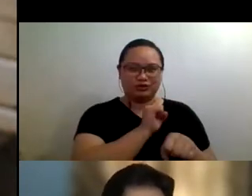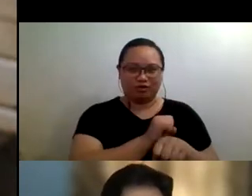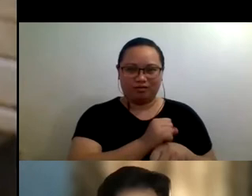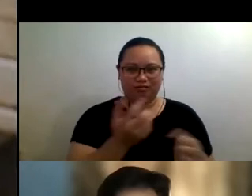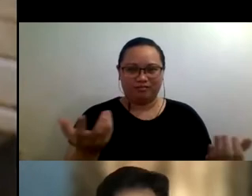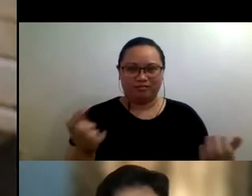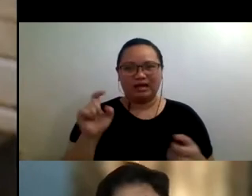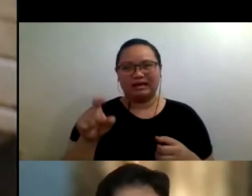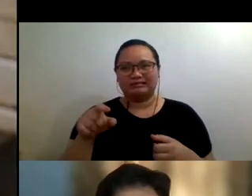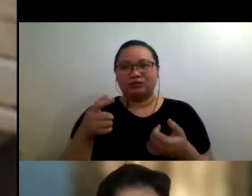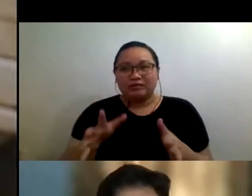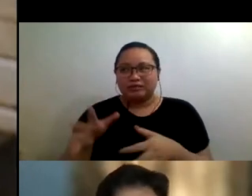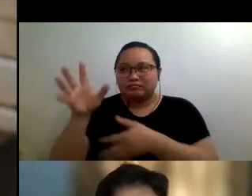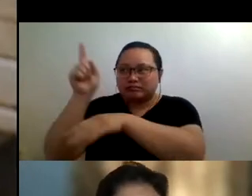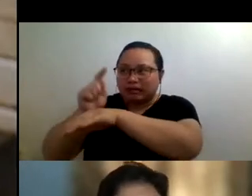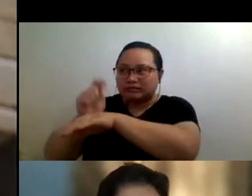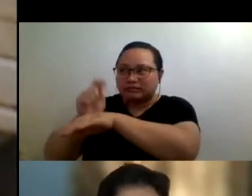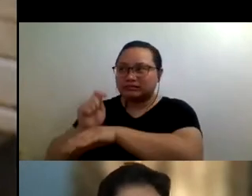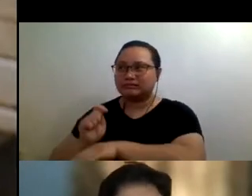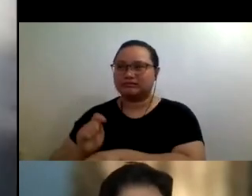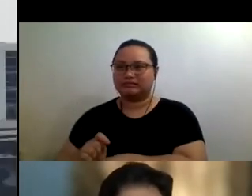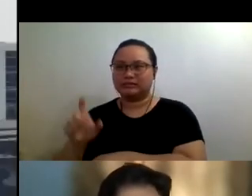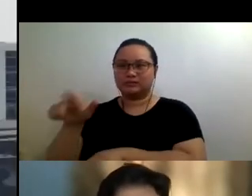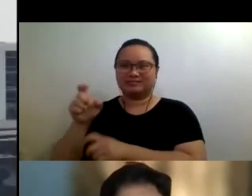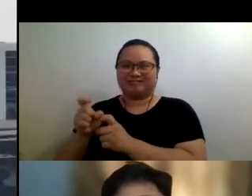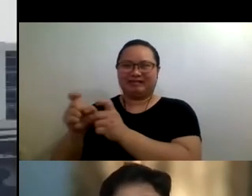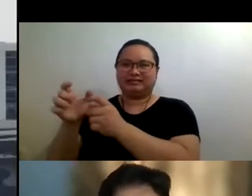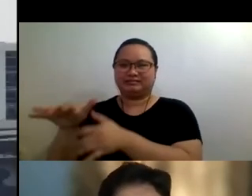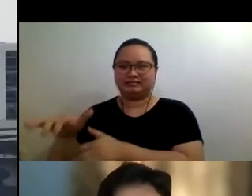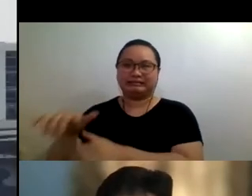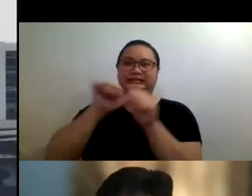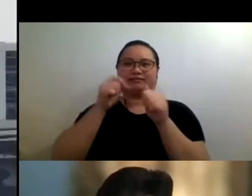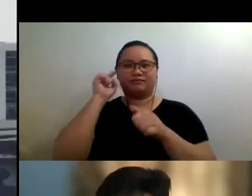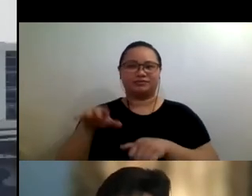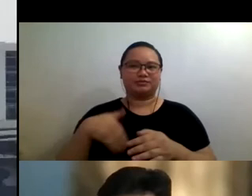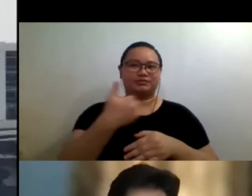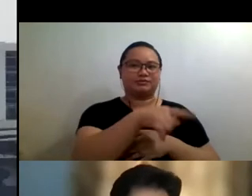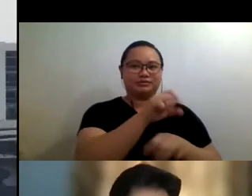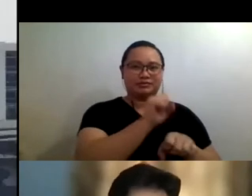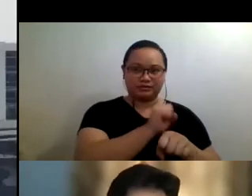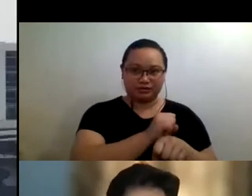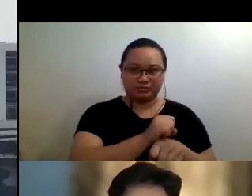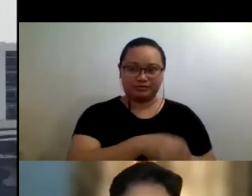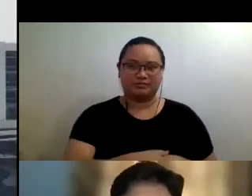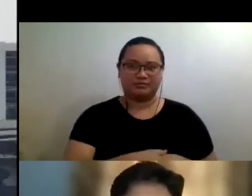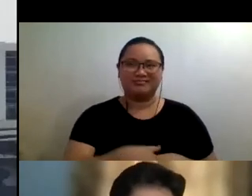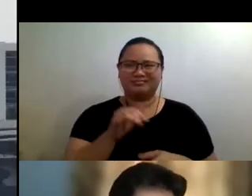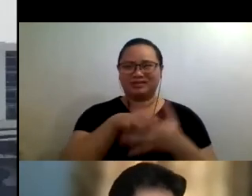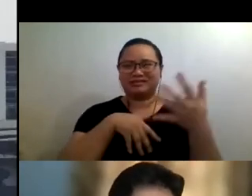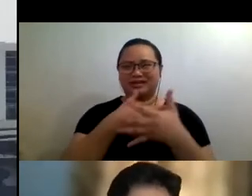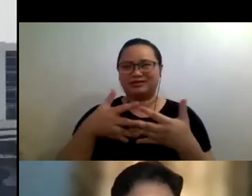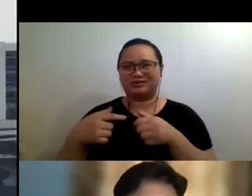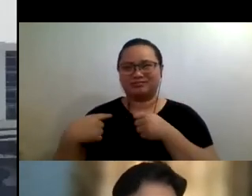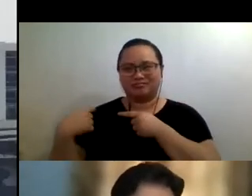had to finish my tasks so I can leave for my next job. It was a systematic schedule